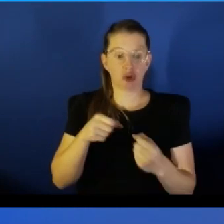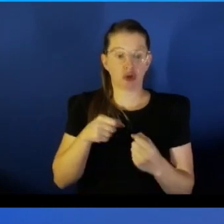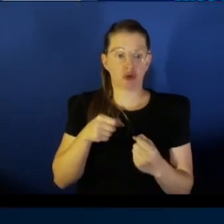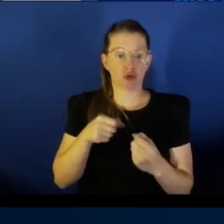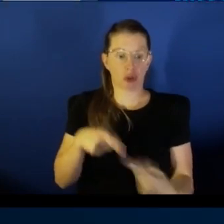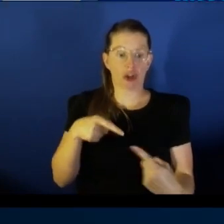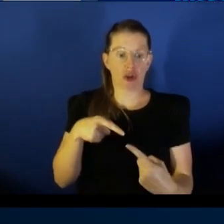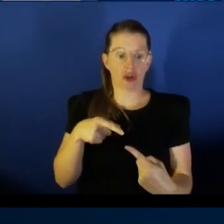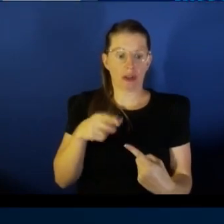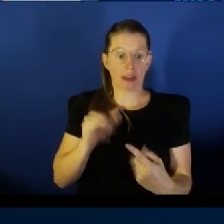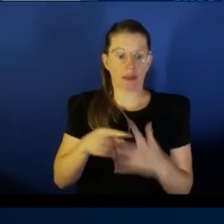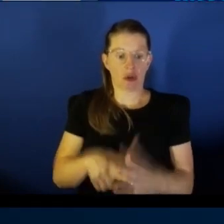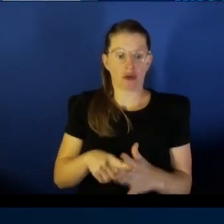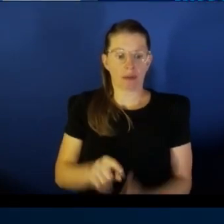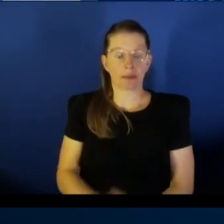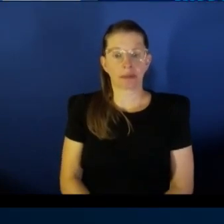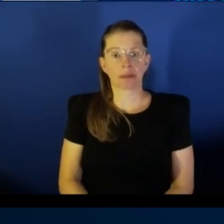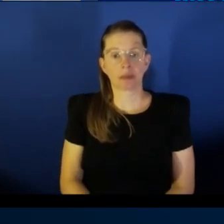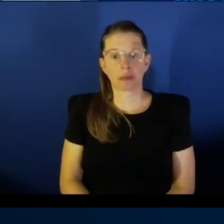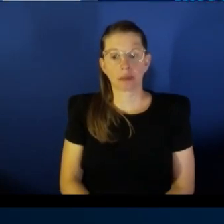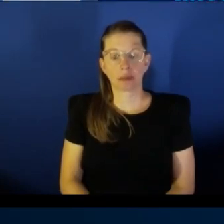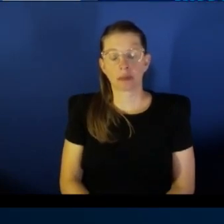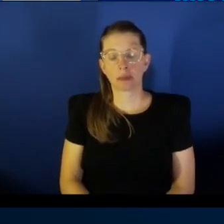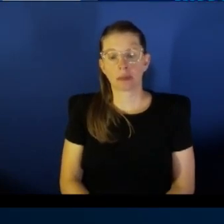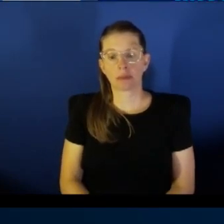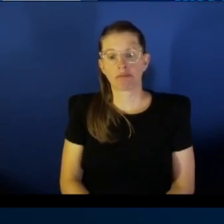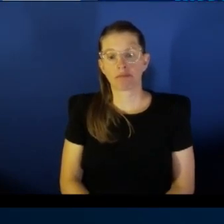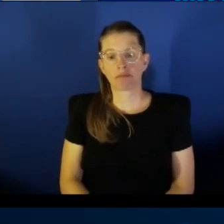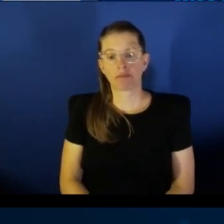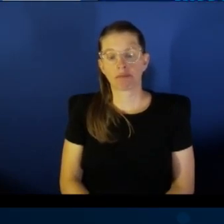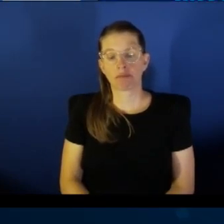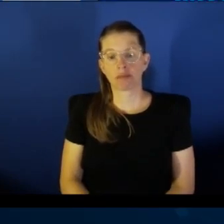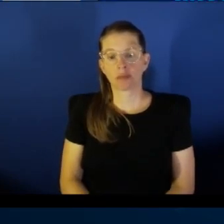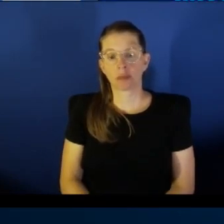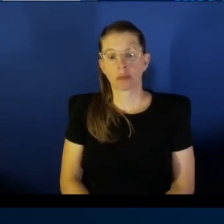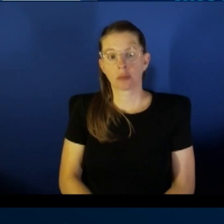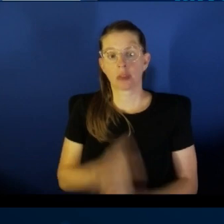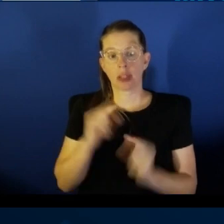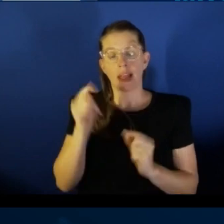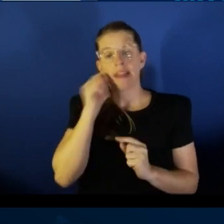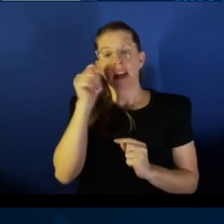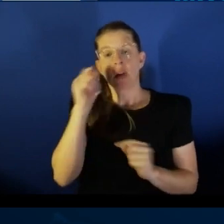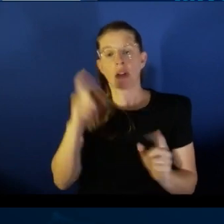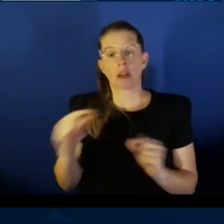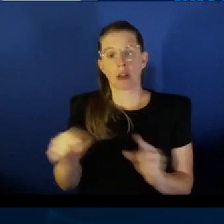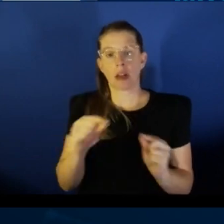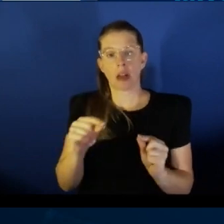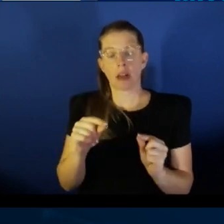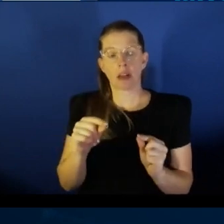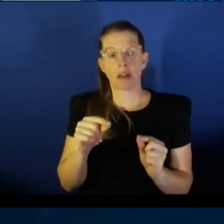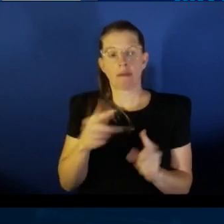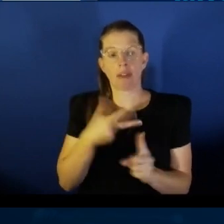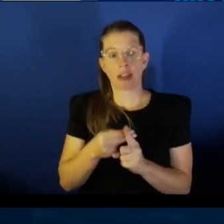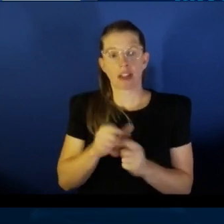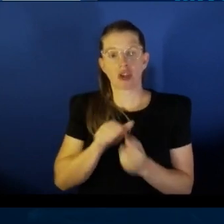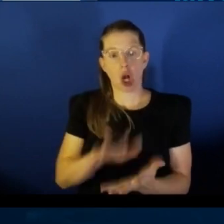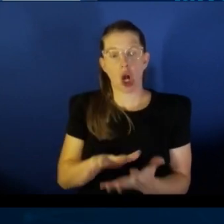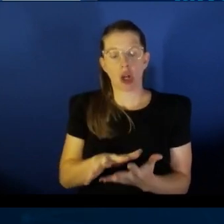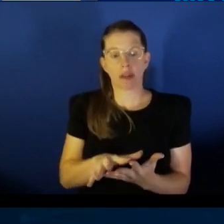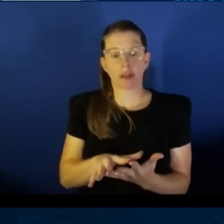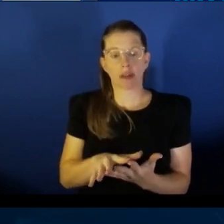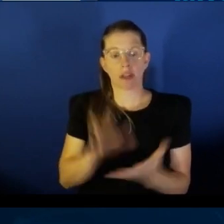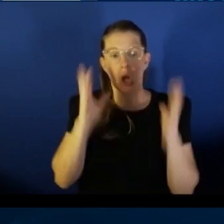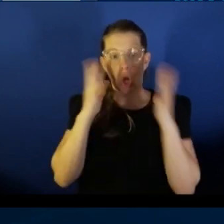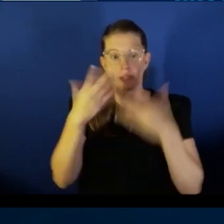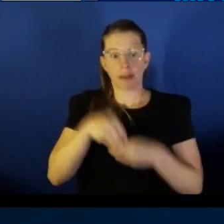So Janice wants to know, where did the theory or rumor start that vaccines cause autism? Where did that come from?